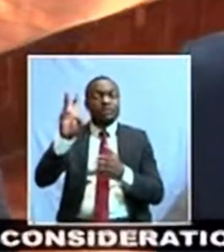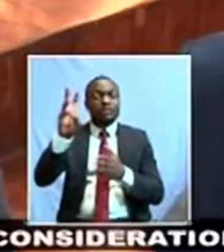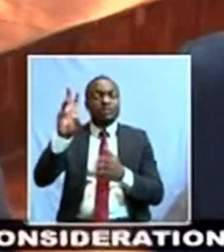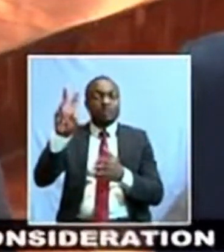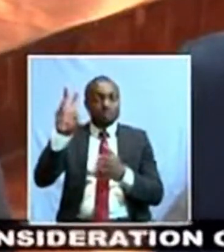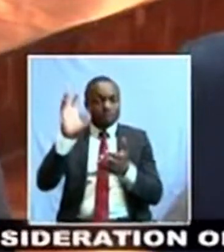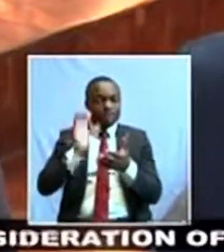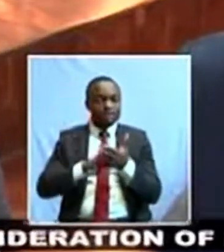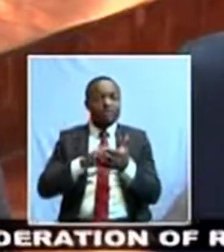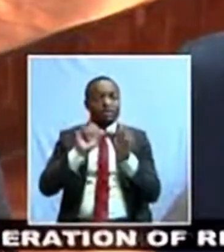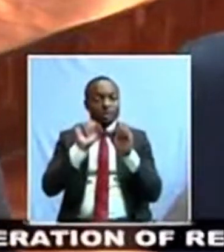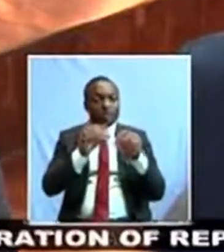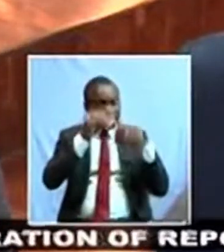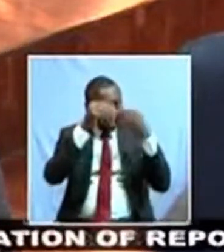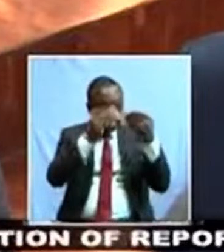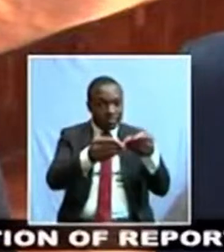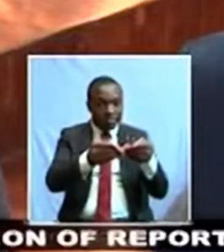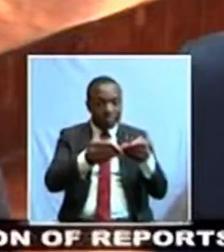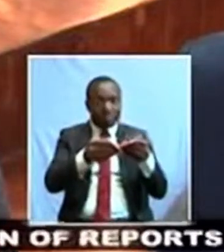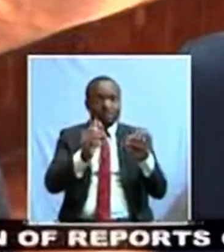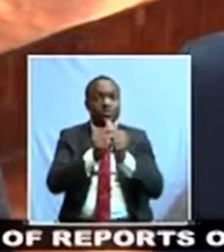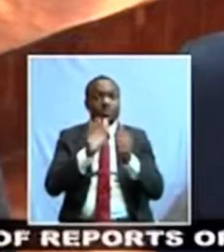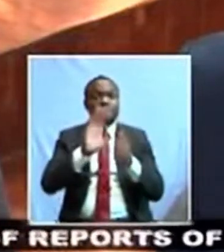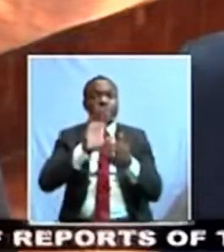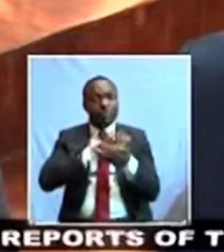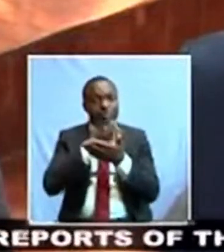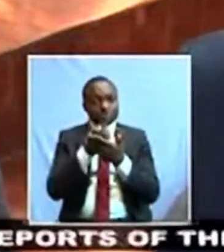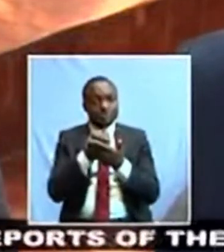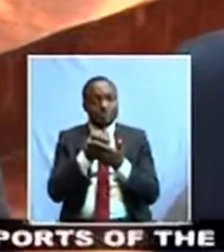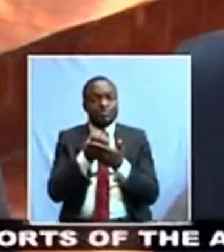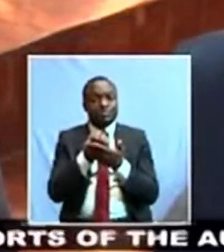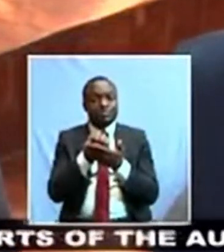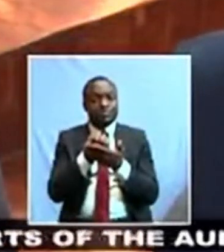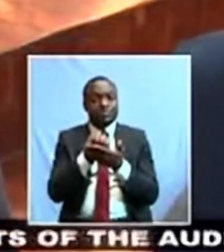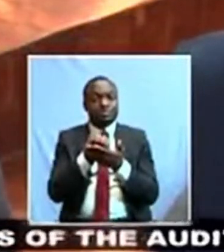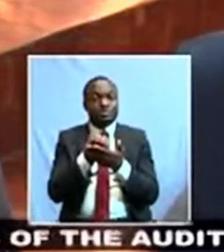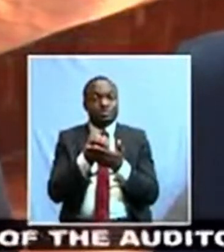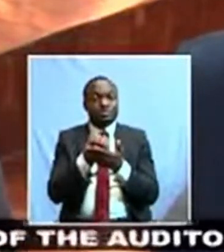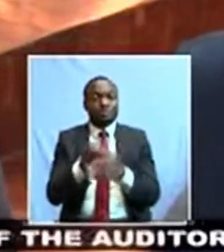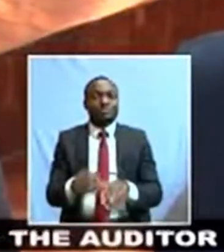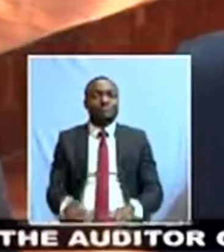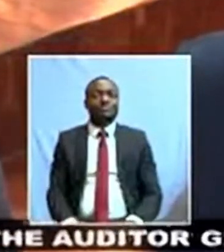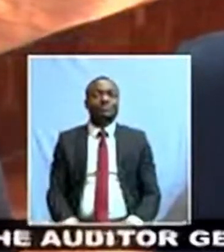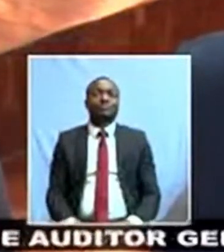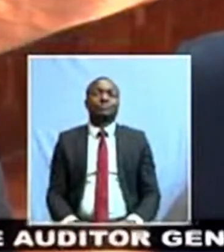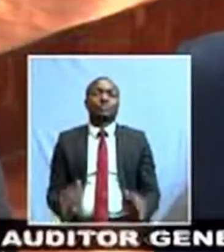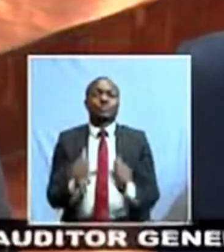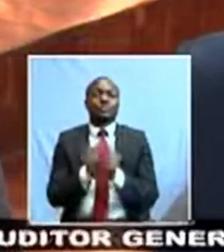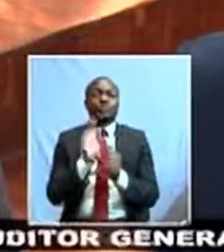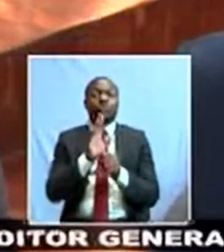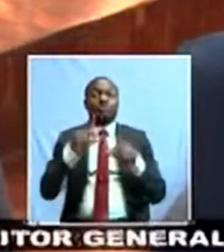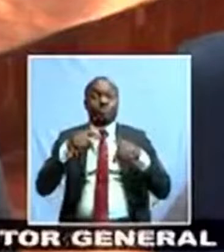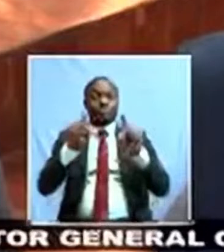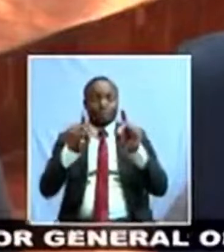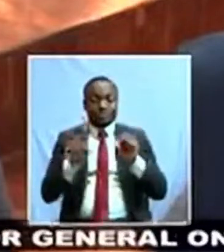that we can provide, with your permission, the Secretariat with that evidence.